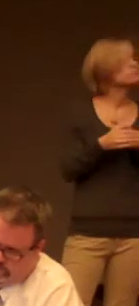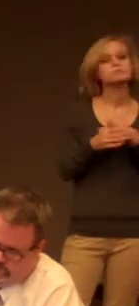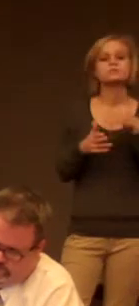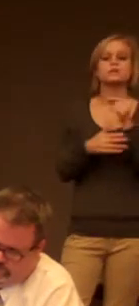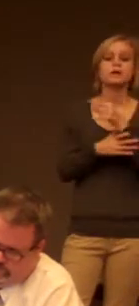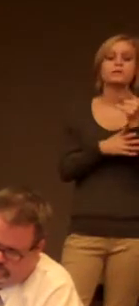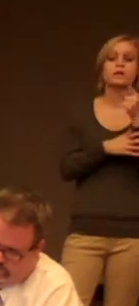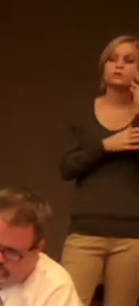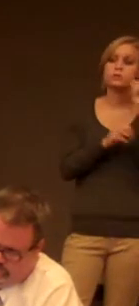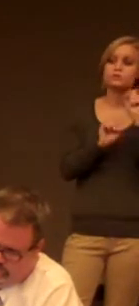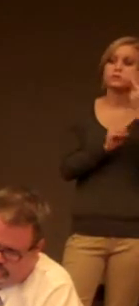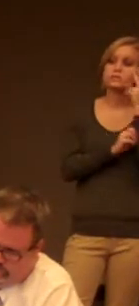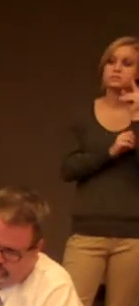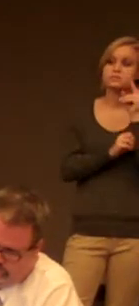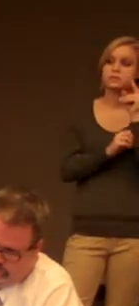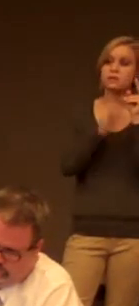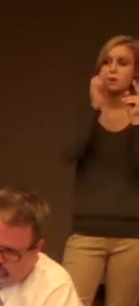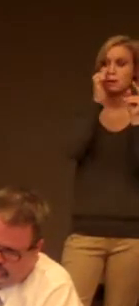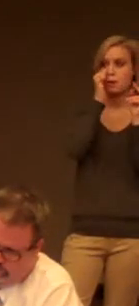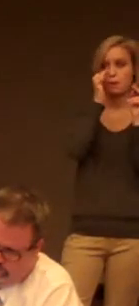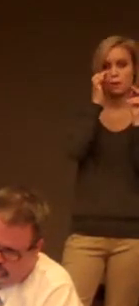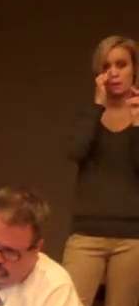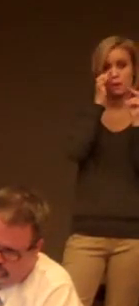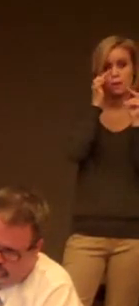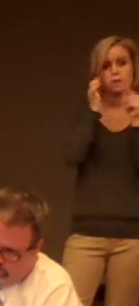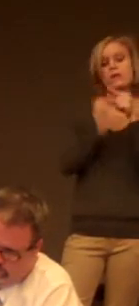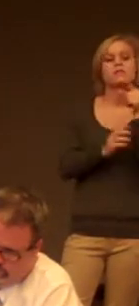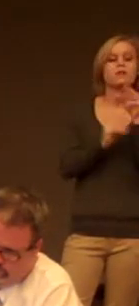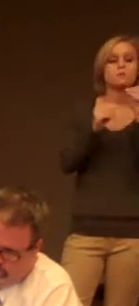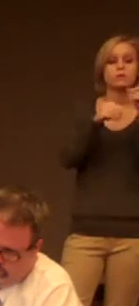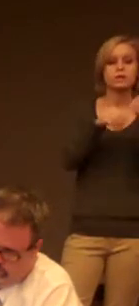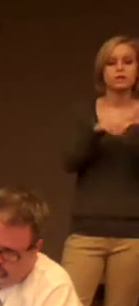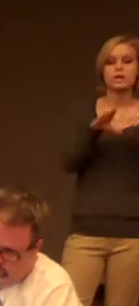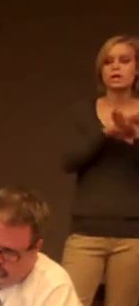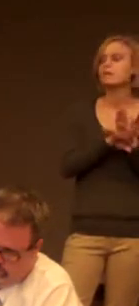And there you can see that they're putting it in.